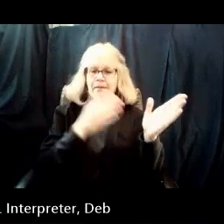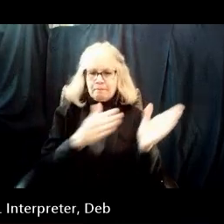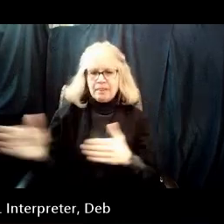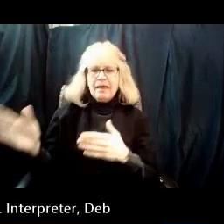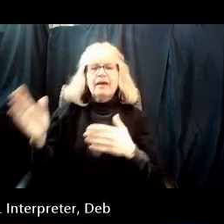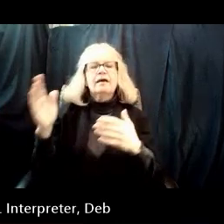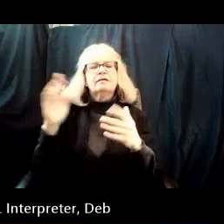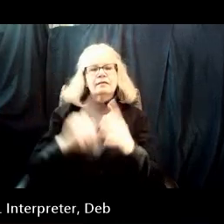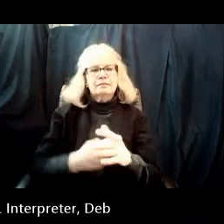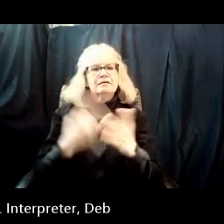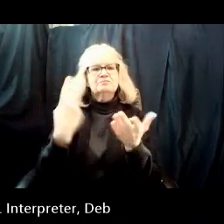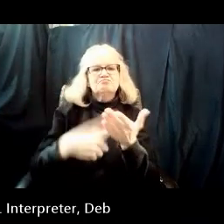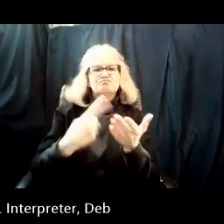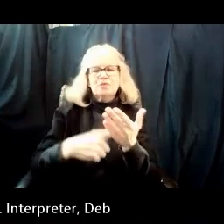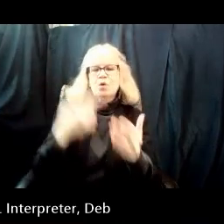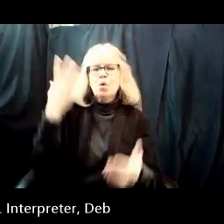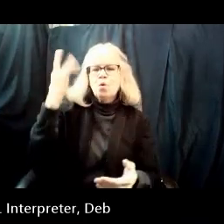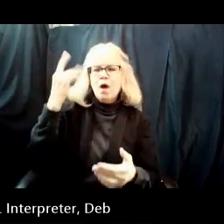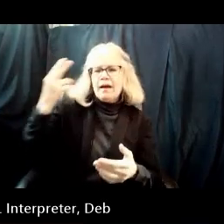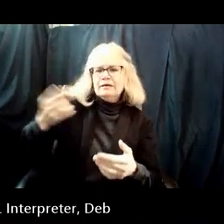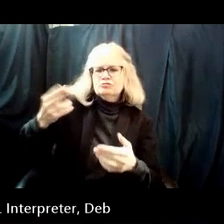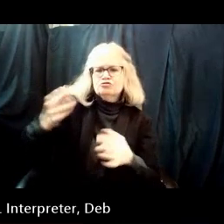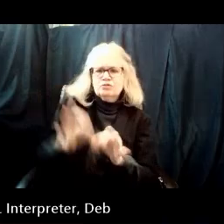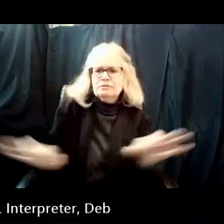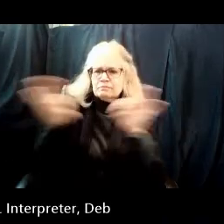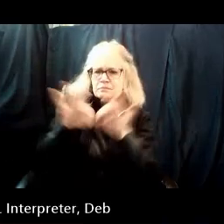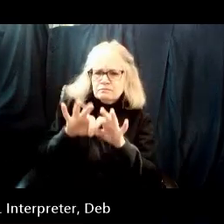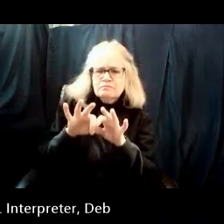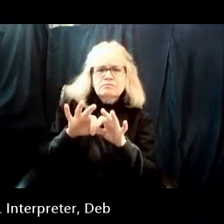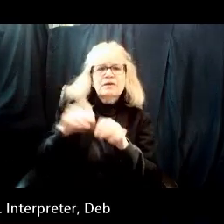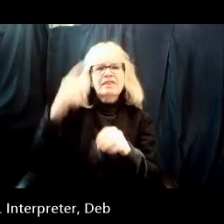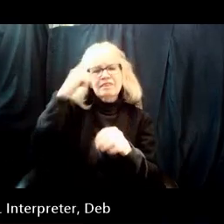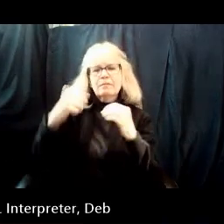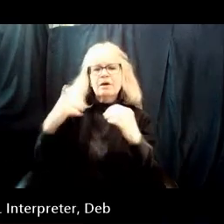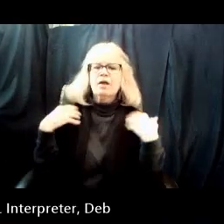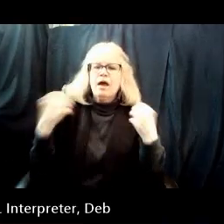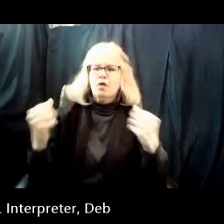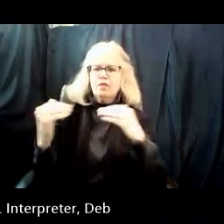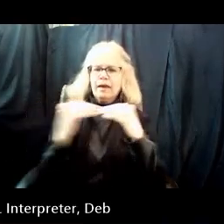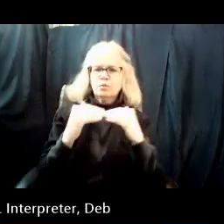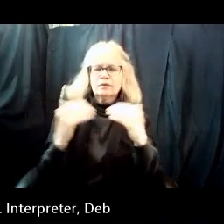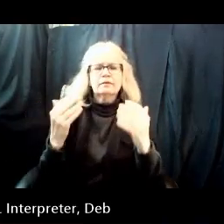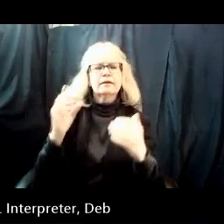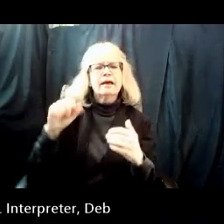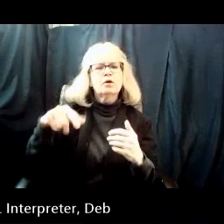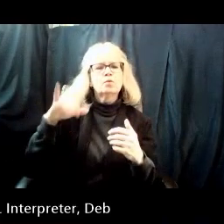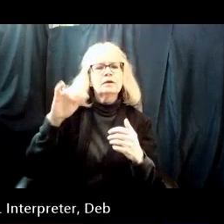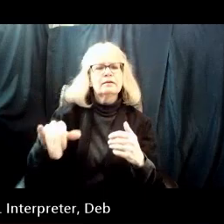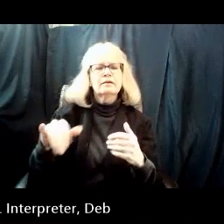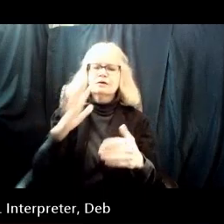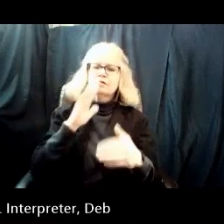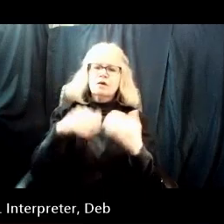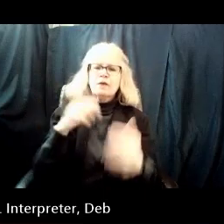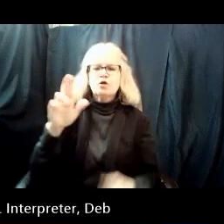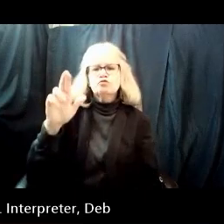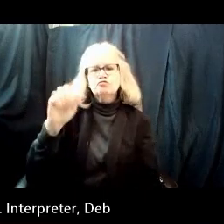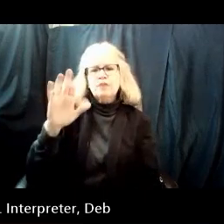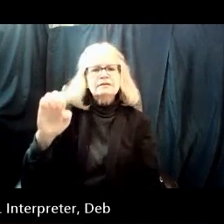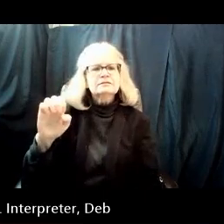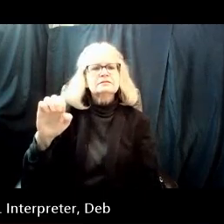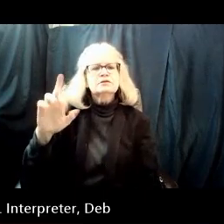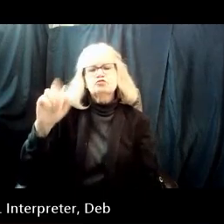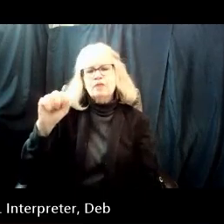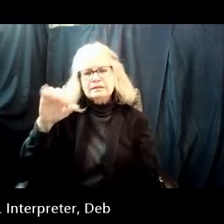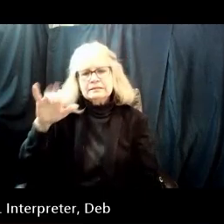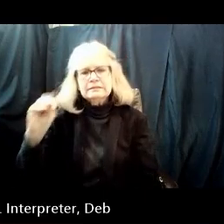at the beginning about why history matters as we think about health equity, to talk a bit about race, racism, and its indirect and direct impacts